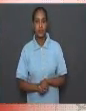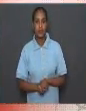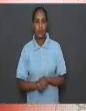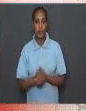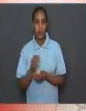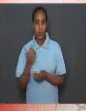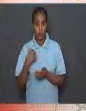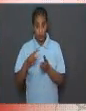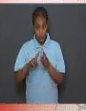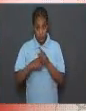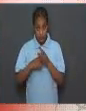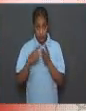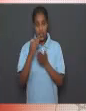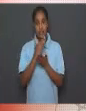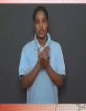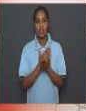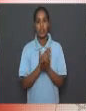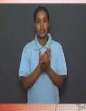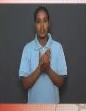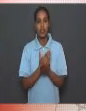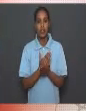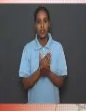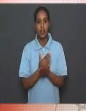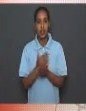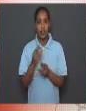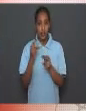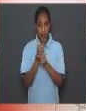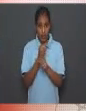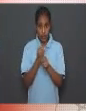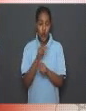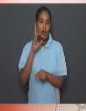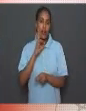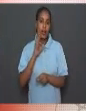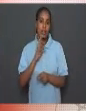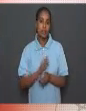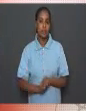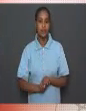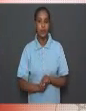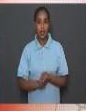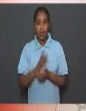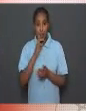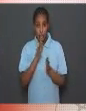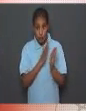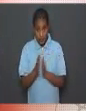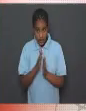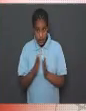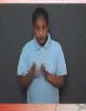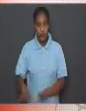We will begin with the lesson on natural rubber. Are you ready,